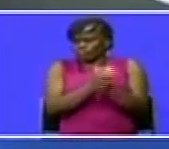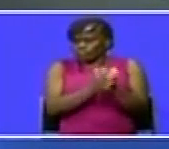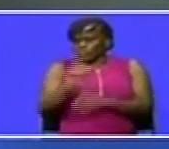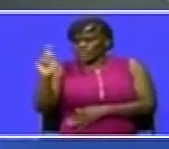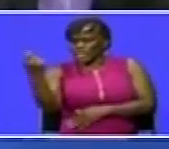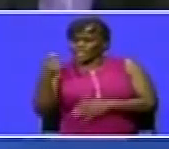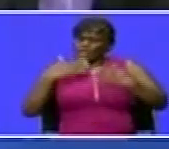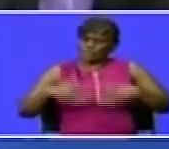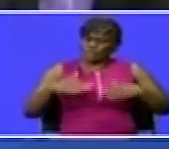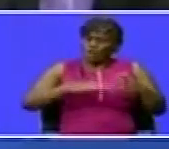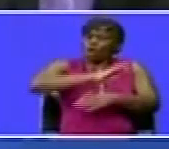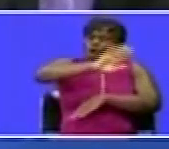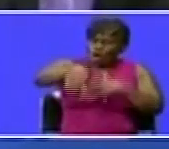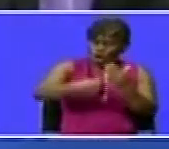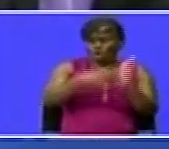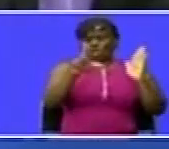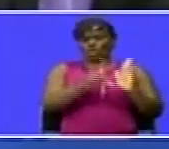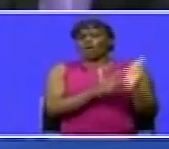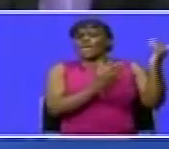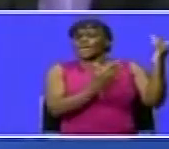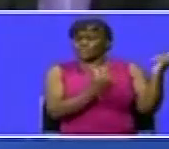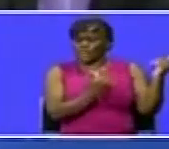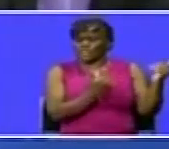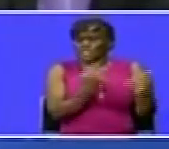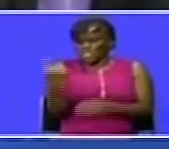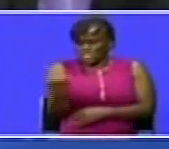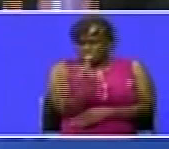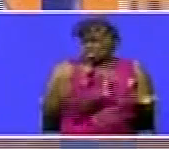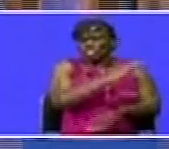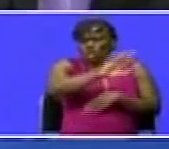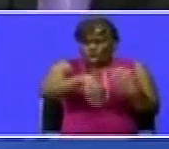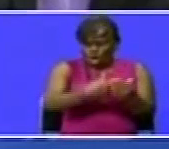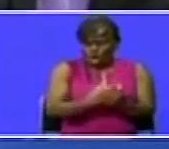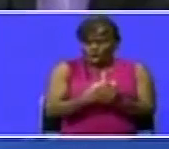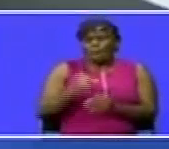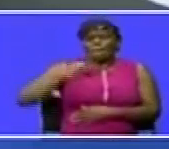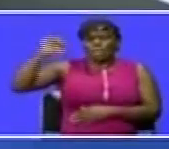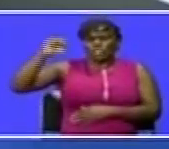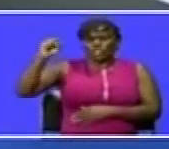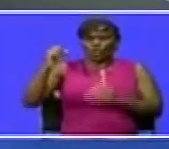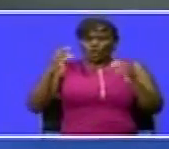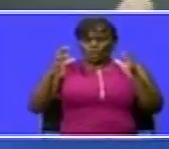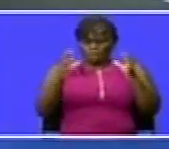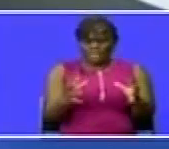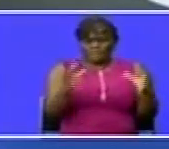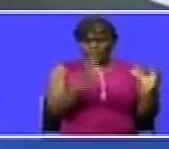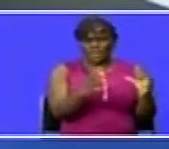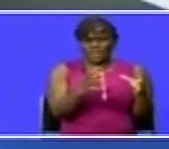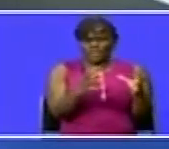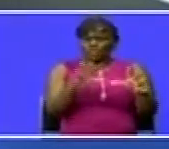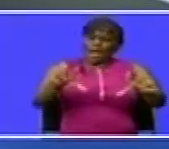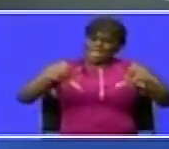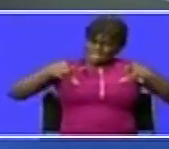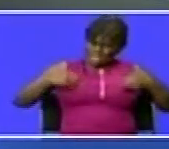Kenya and all of them, and we can expect everyone who is a major political player to live with the